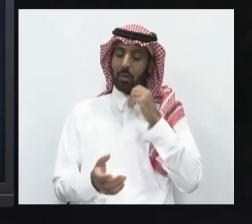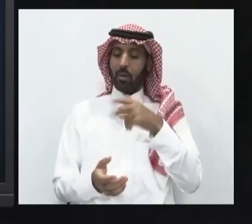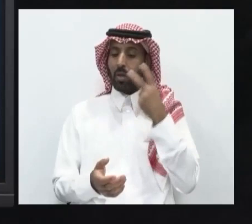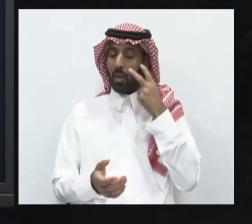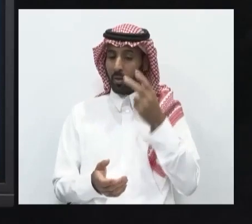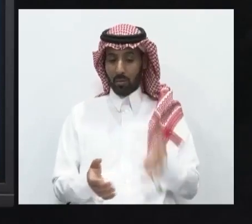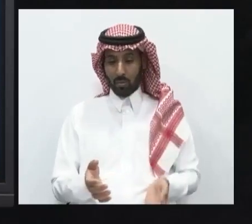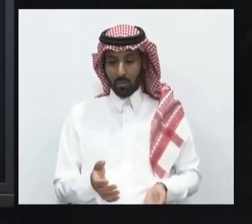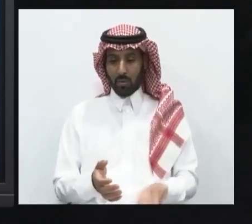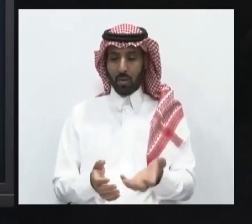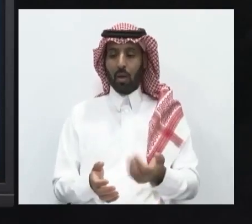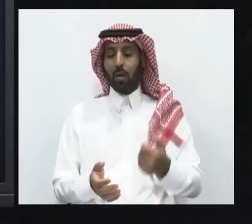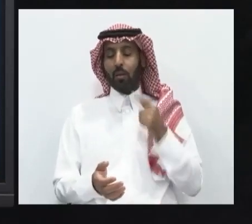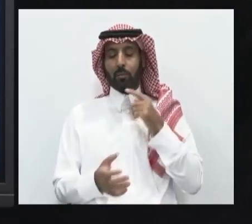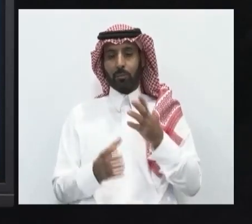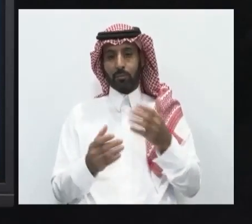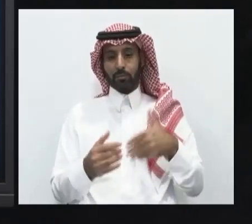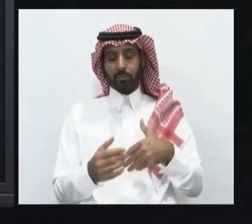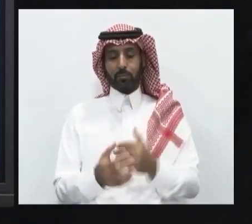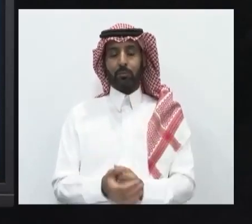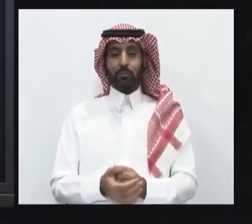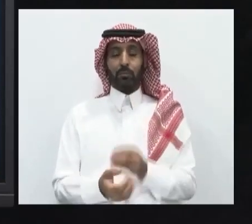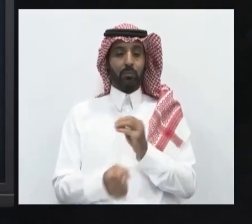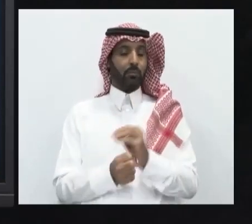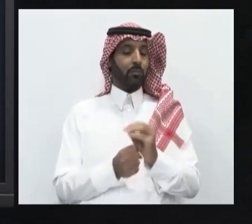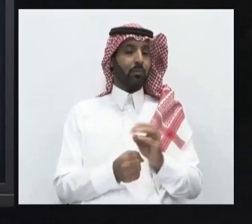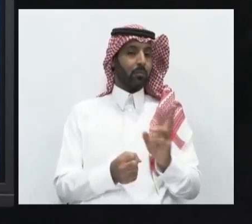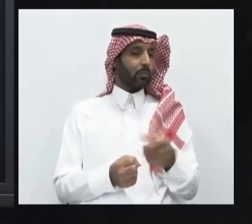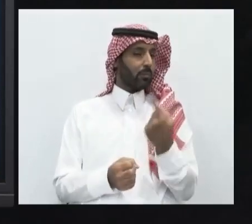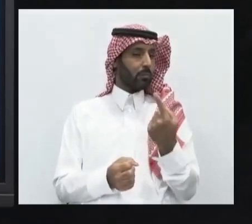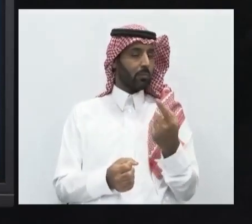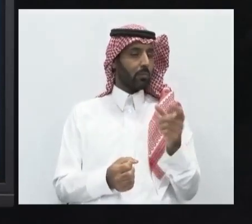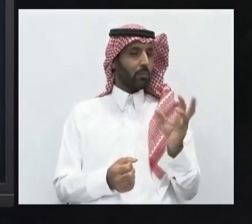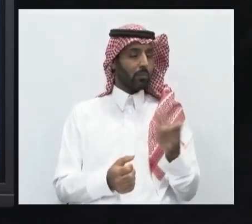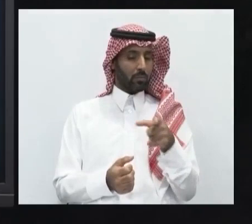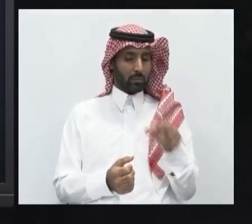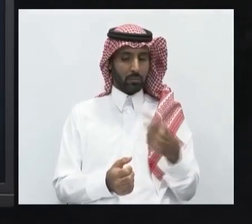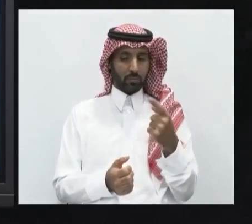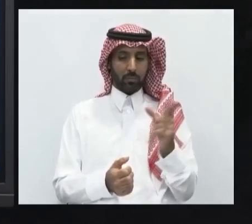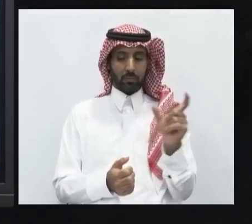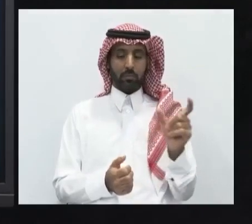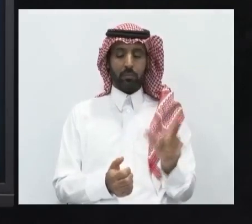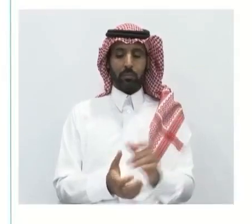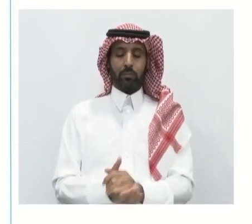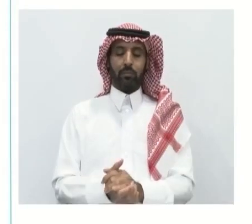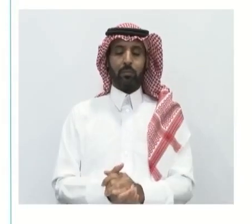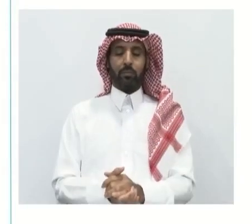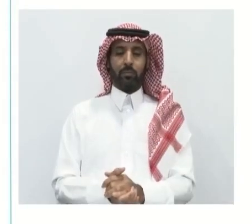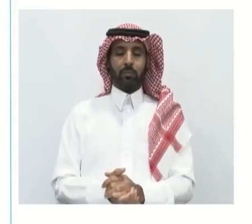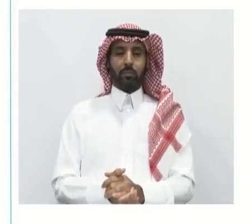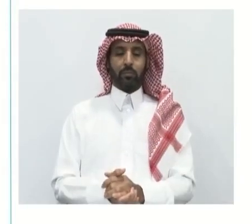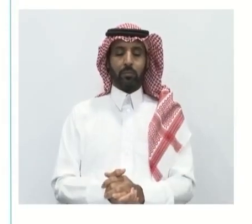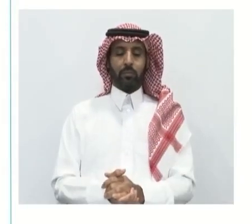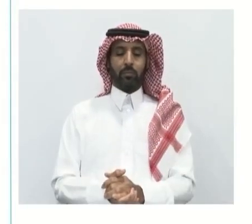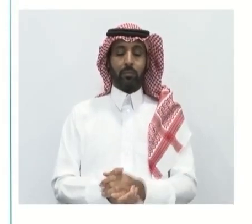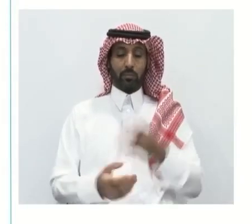definition, the whole definition, and I want you just to give me the correct term or the correct word for this definition. The